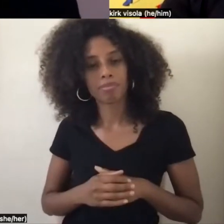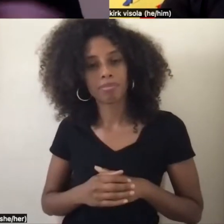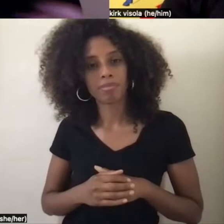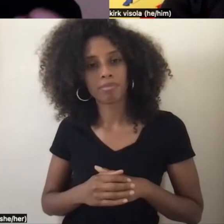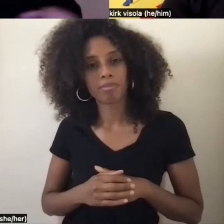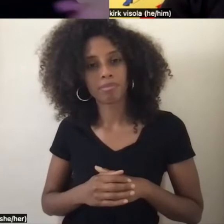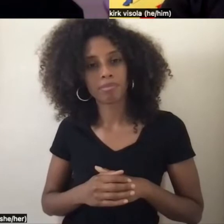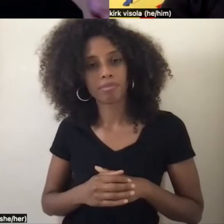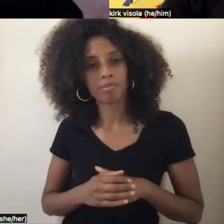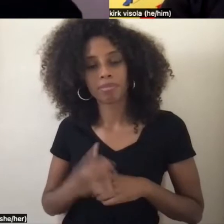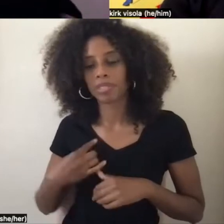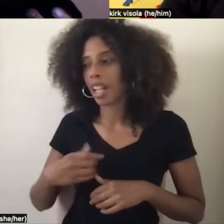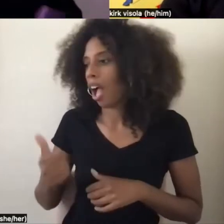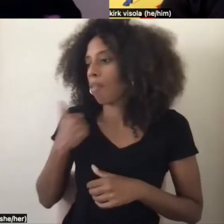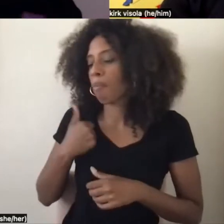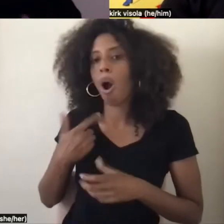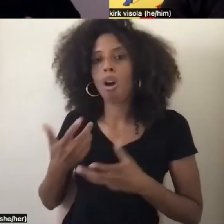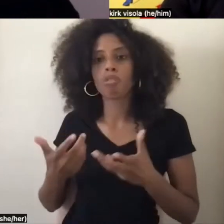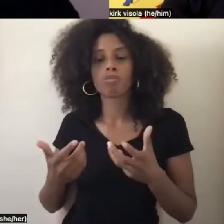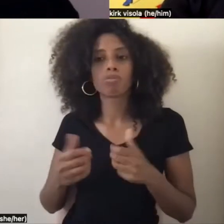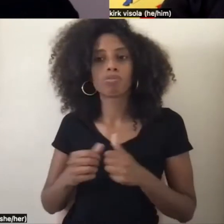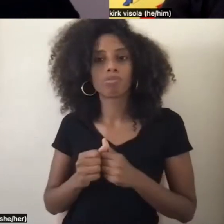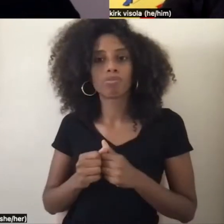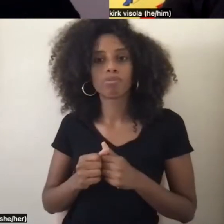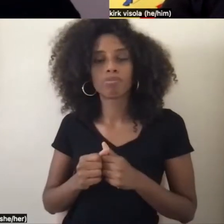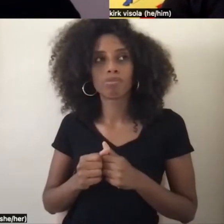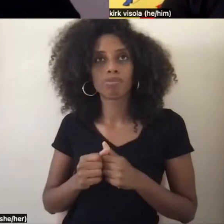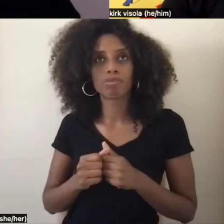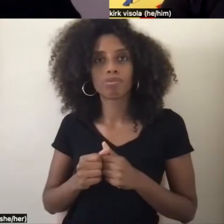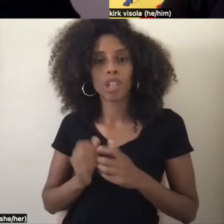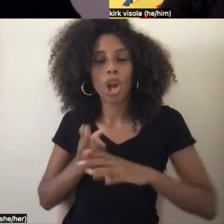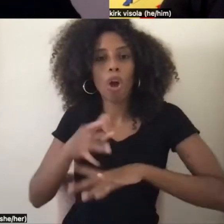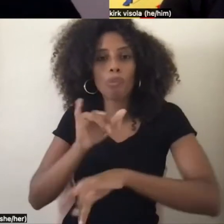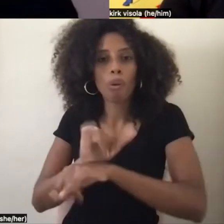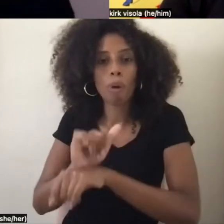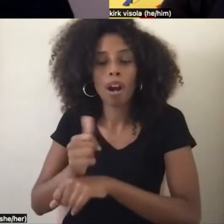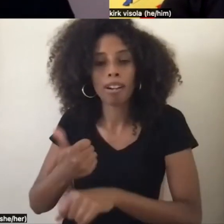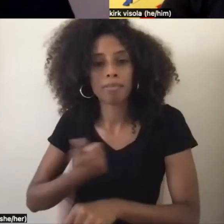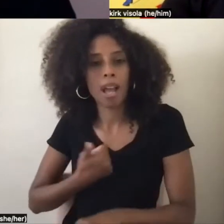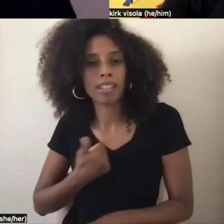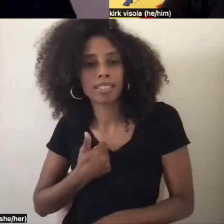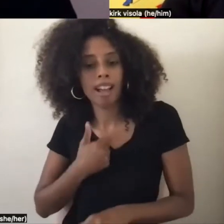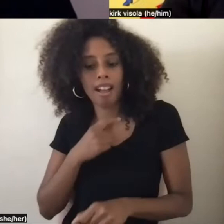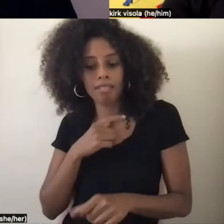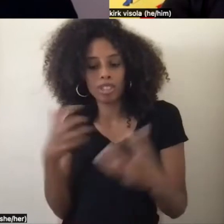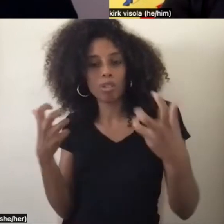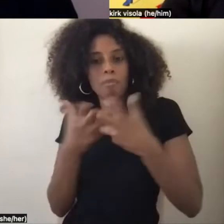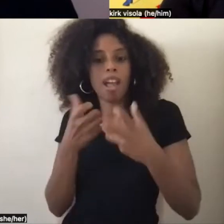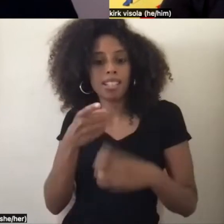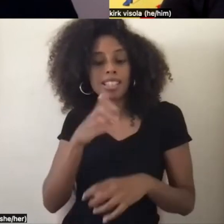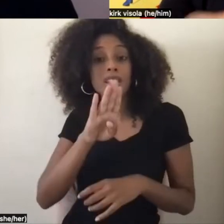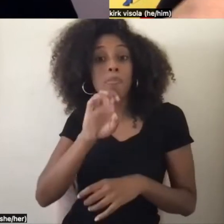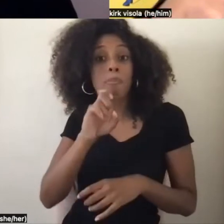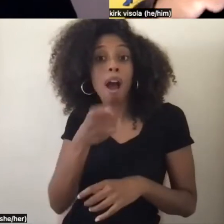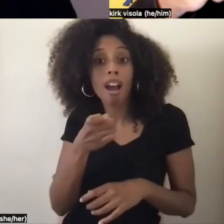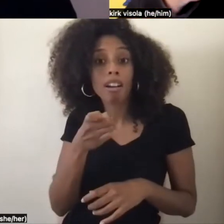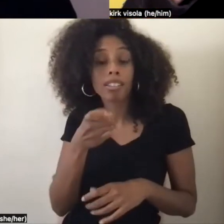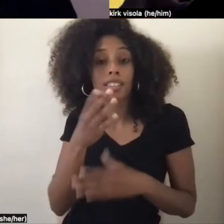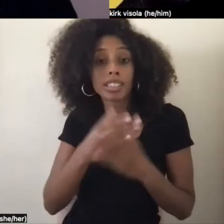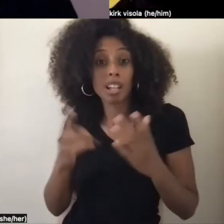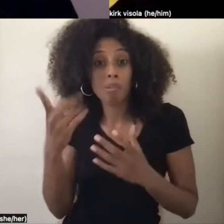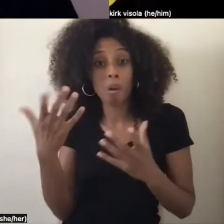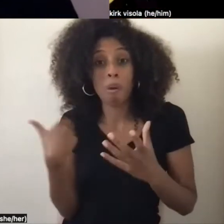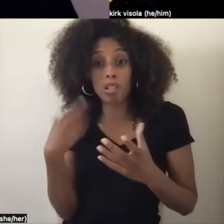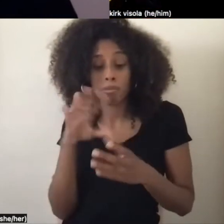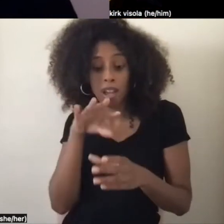just stretch myself thin in order to fit into some box that somebody wants me to fit in. Have you ever had an inquiry